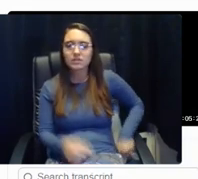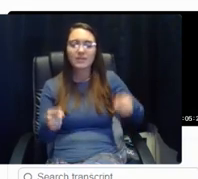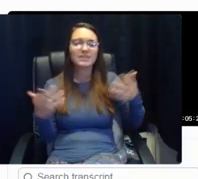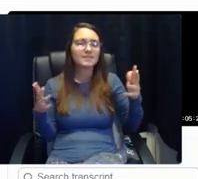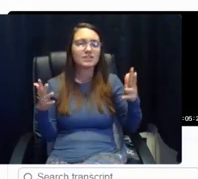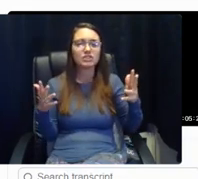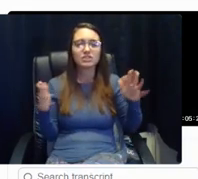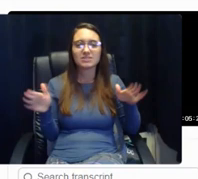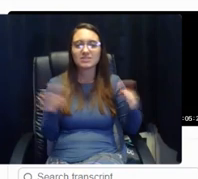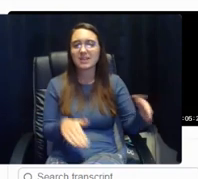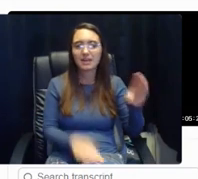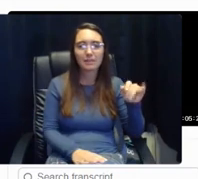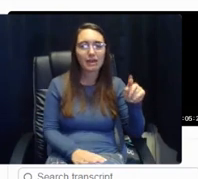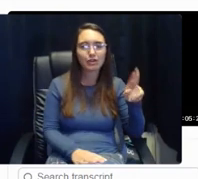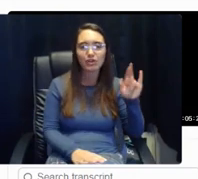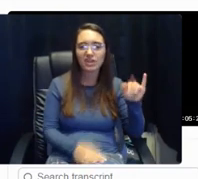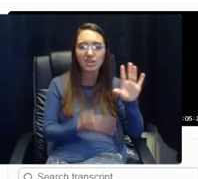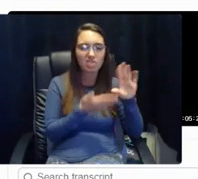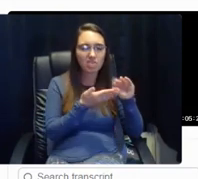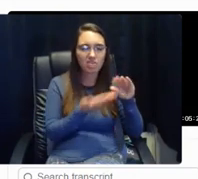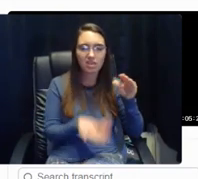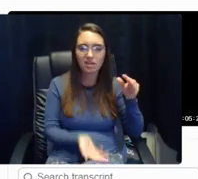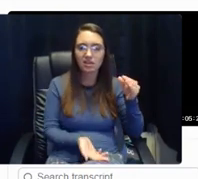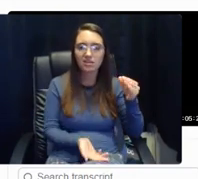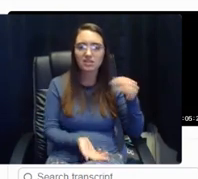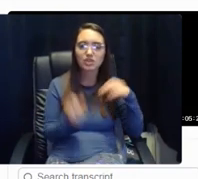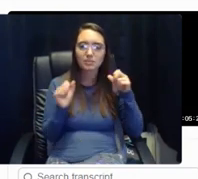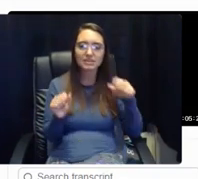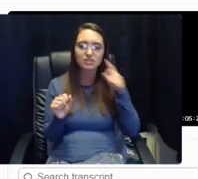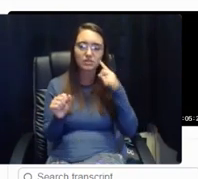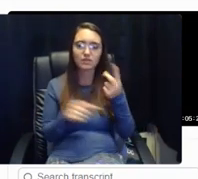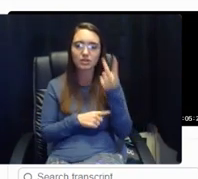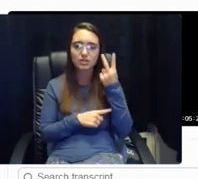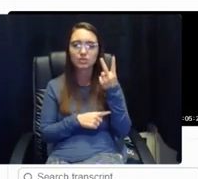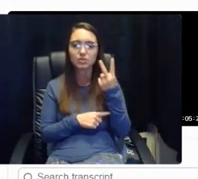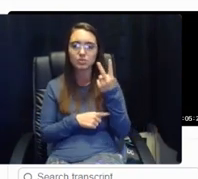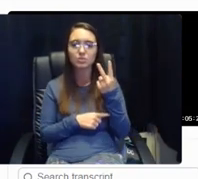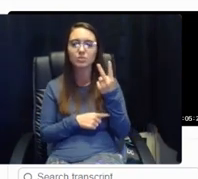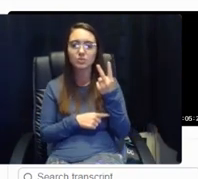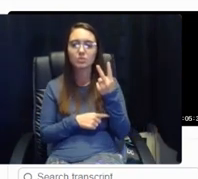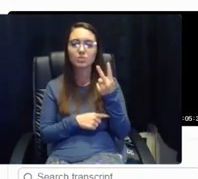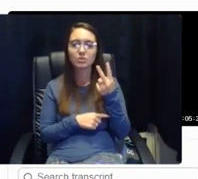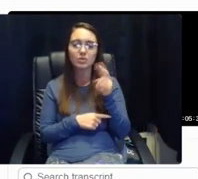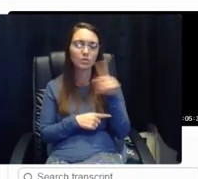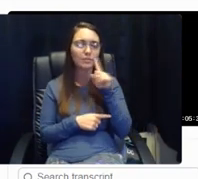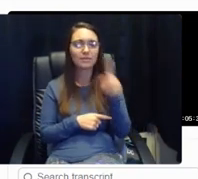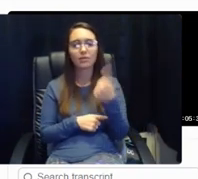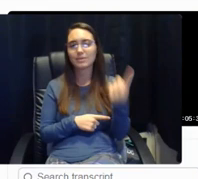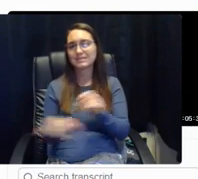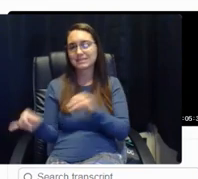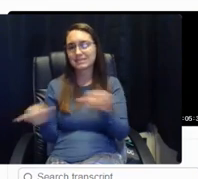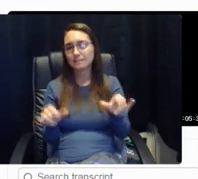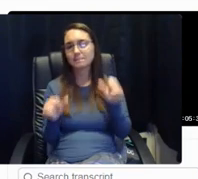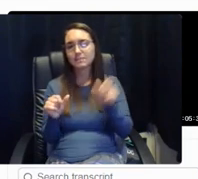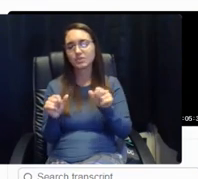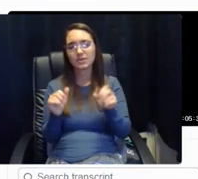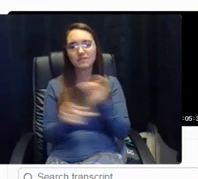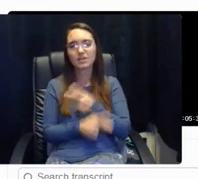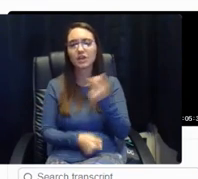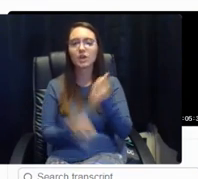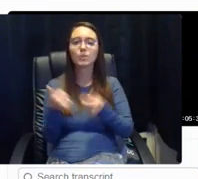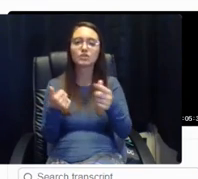potential for two different redox couple will be always the same. You can choose whichever you want to do. Now we reach the